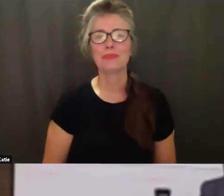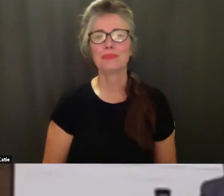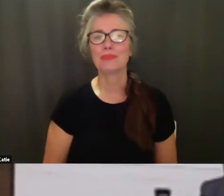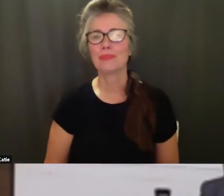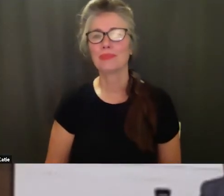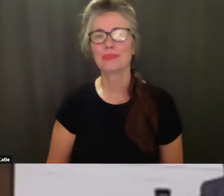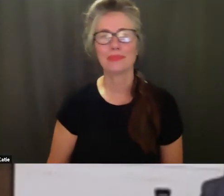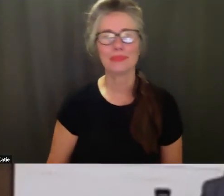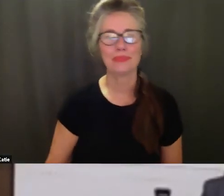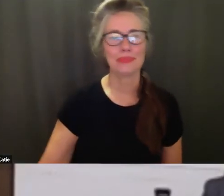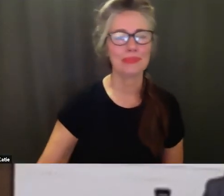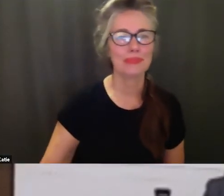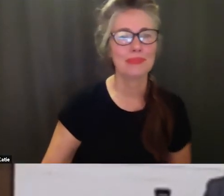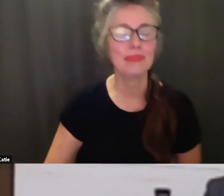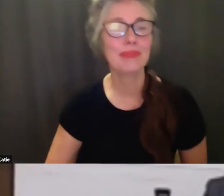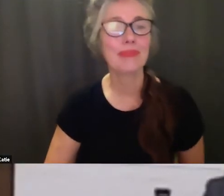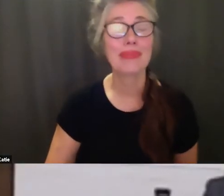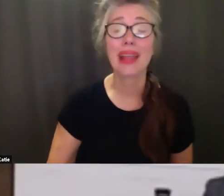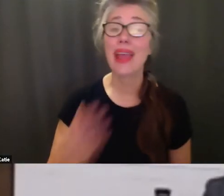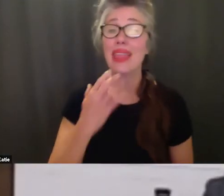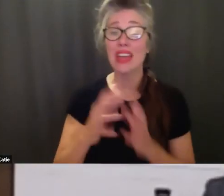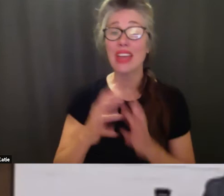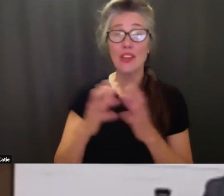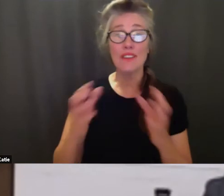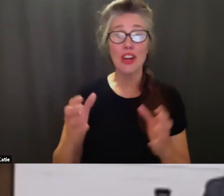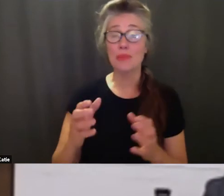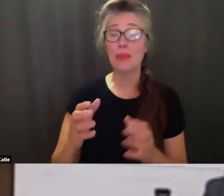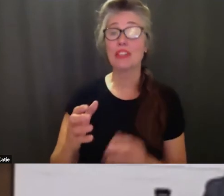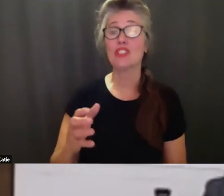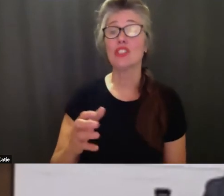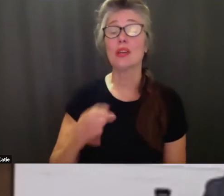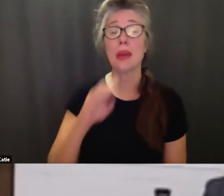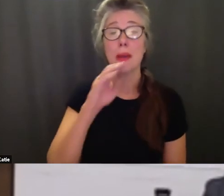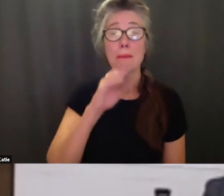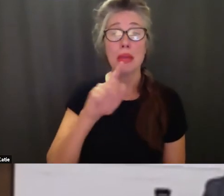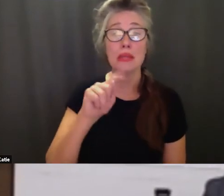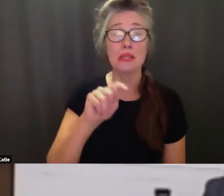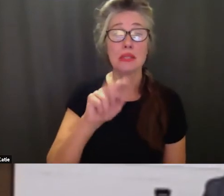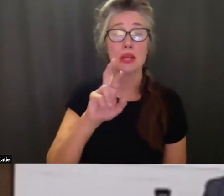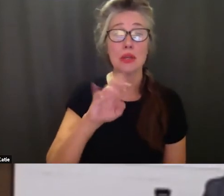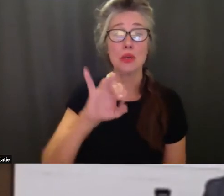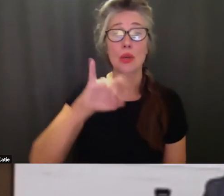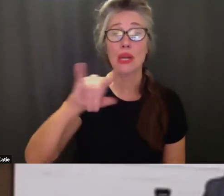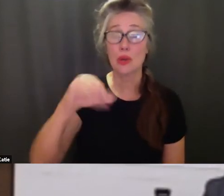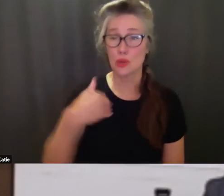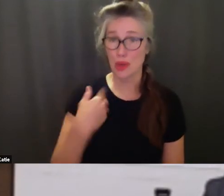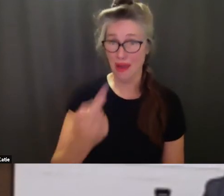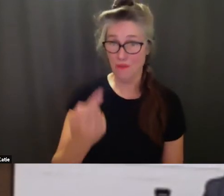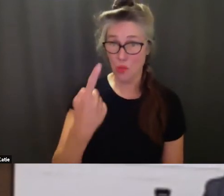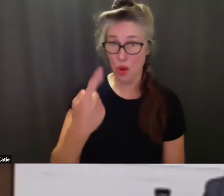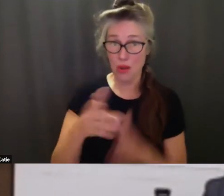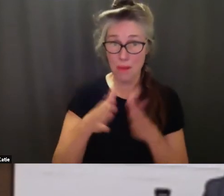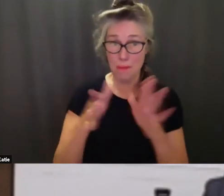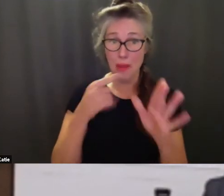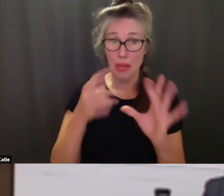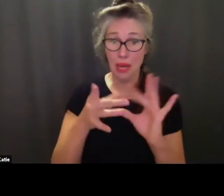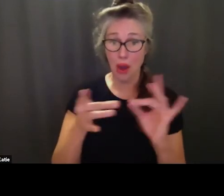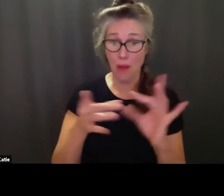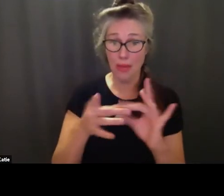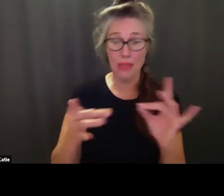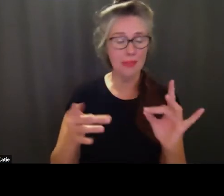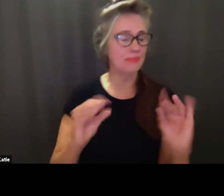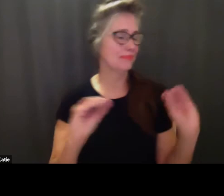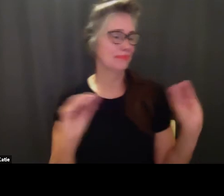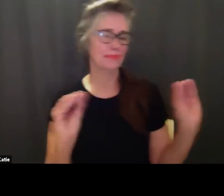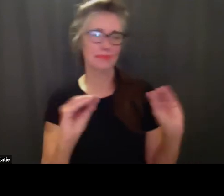Thank you very much. Ms. Trujillo, do we have one public comment on this item? No public